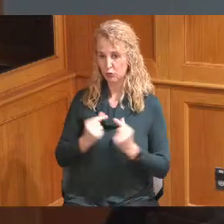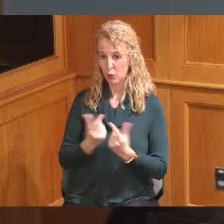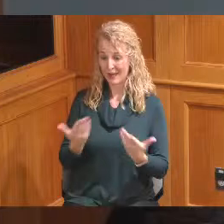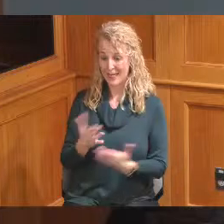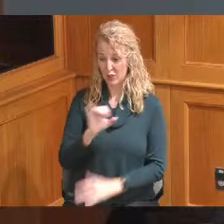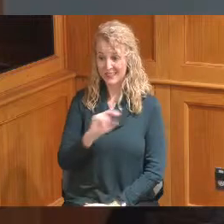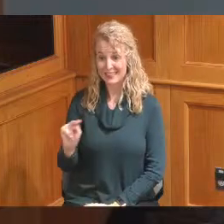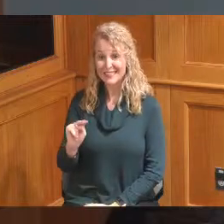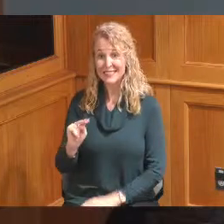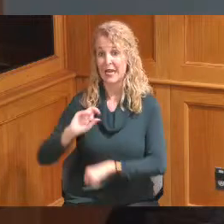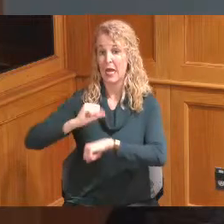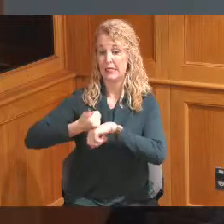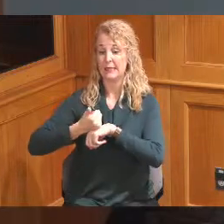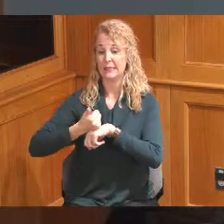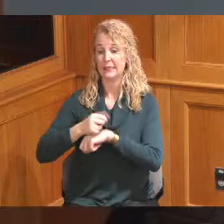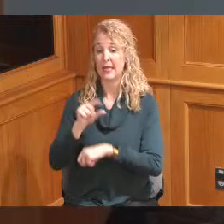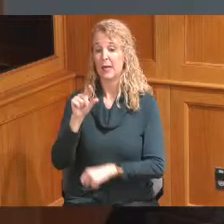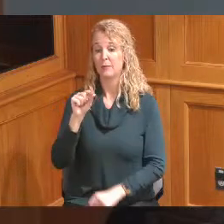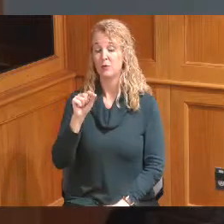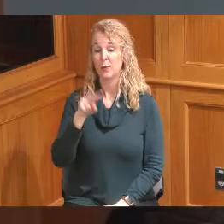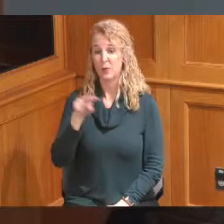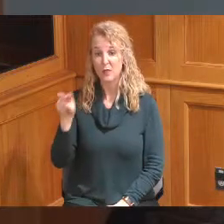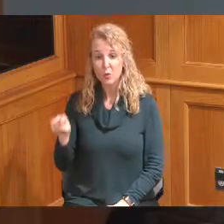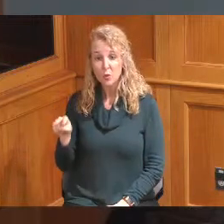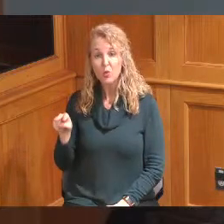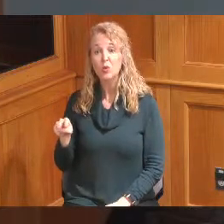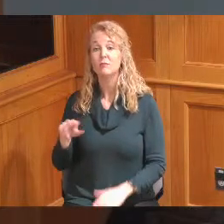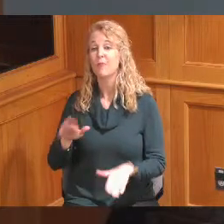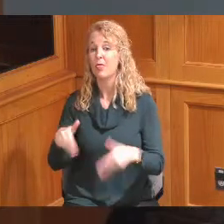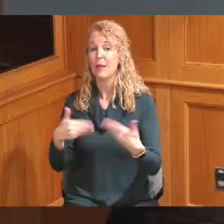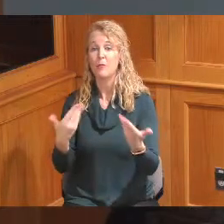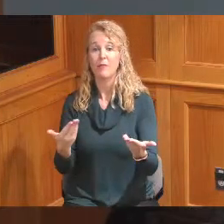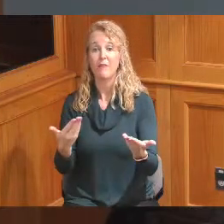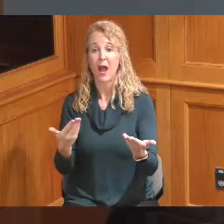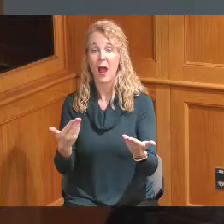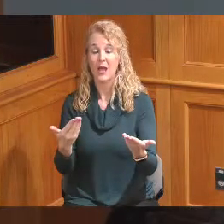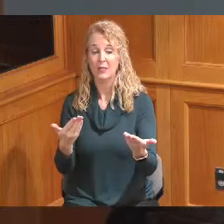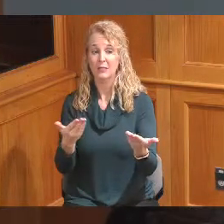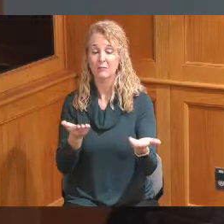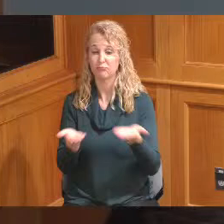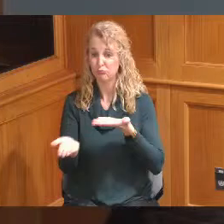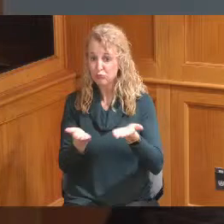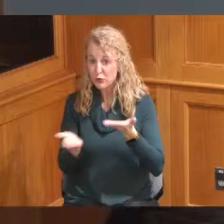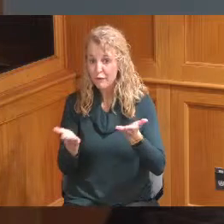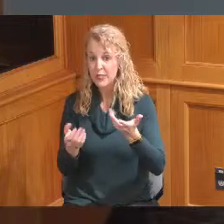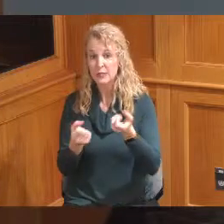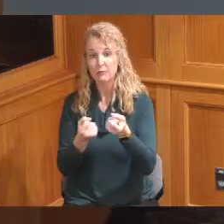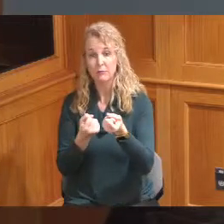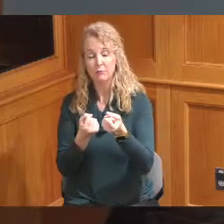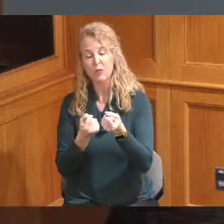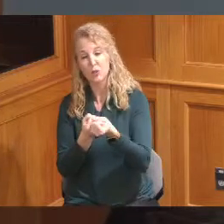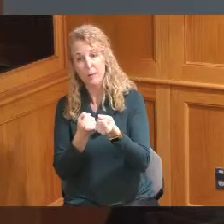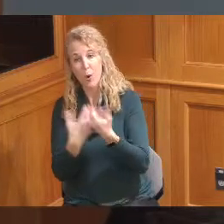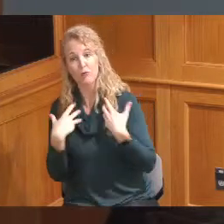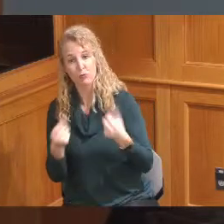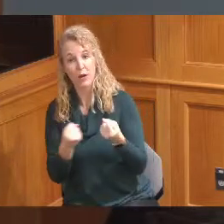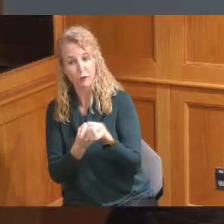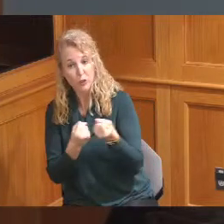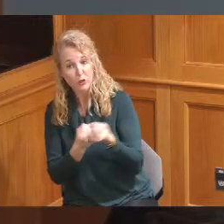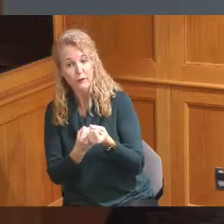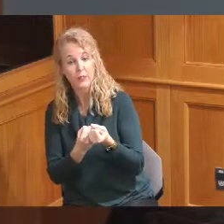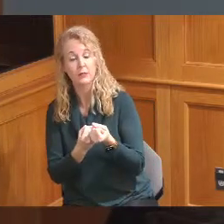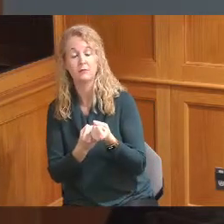Cincinnati, established in 2022, dedicated to providing comprehensive support, I should say, and recovery services to